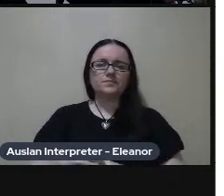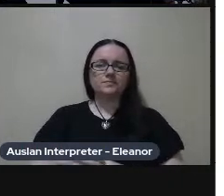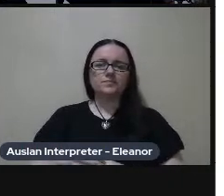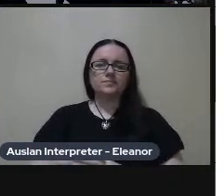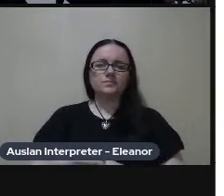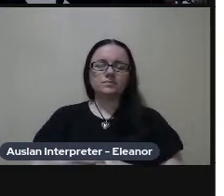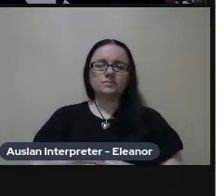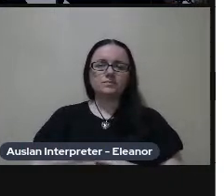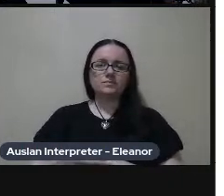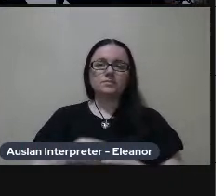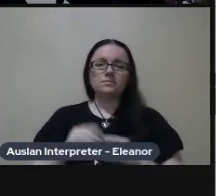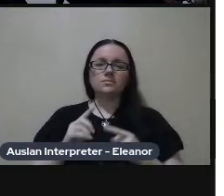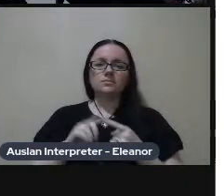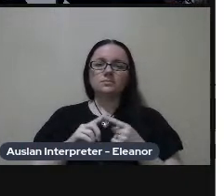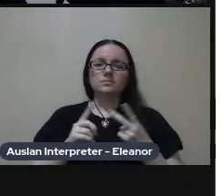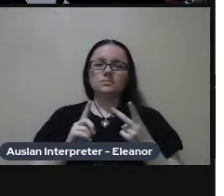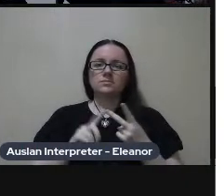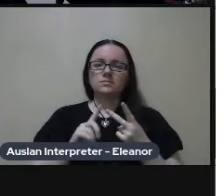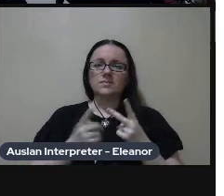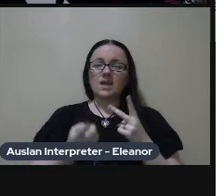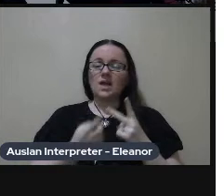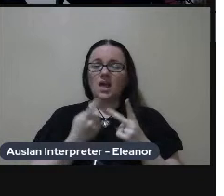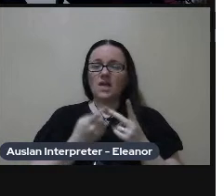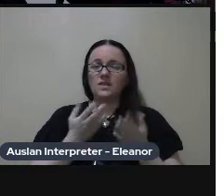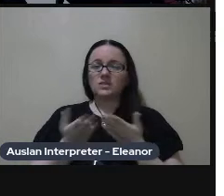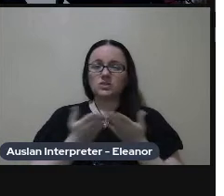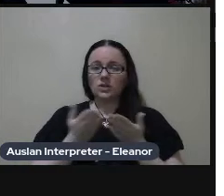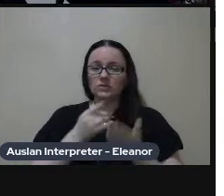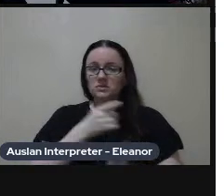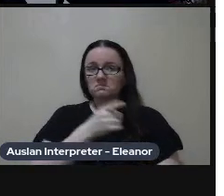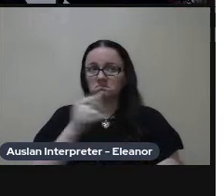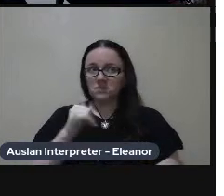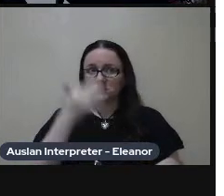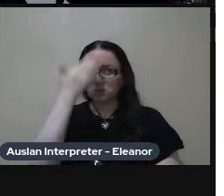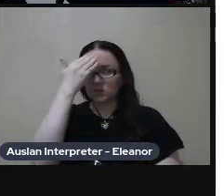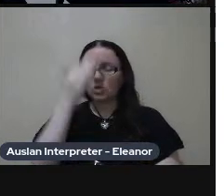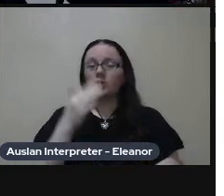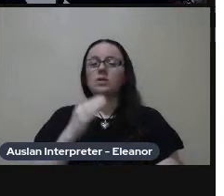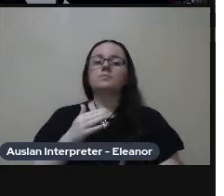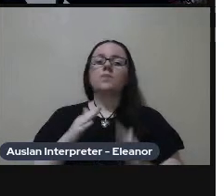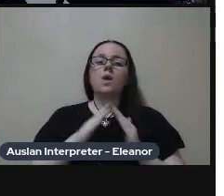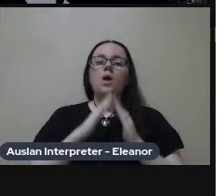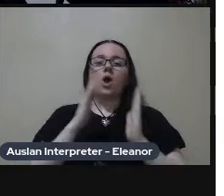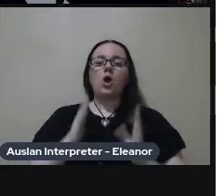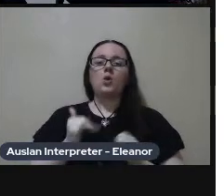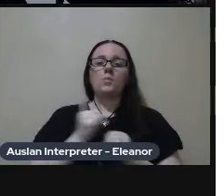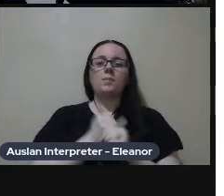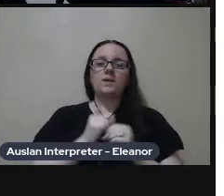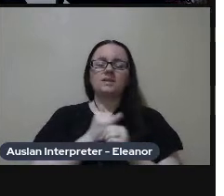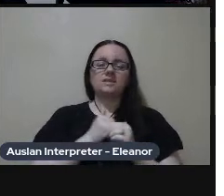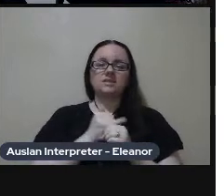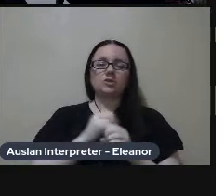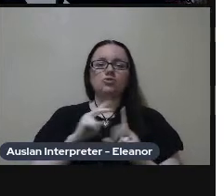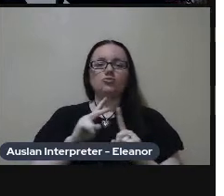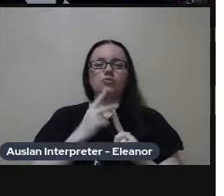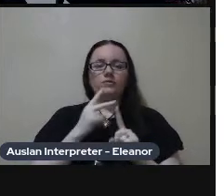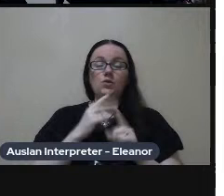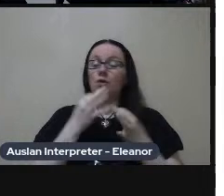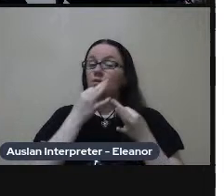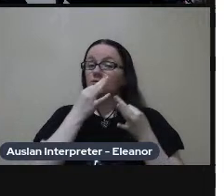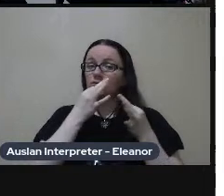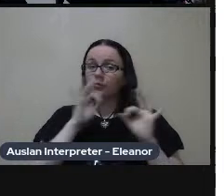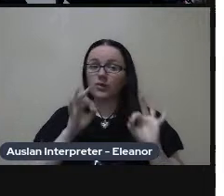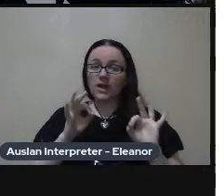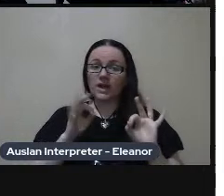The other service that some people are not familiar with is a home medicines review. This is a service that's free to you. It